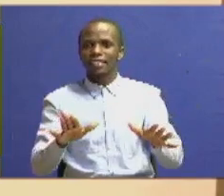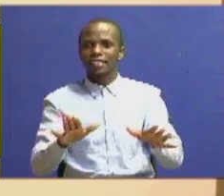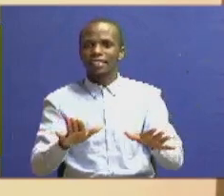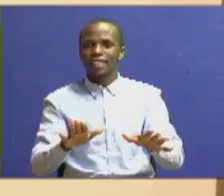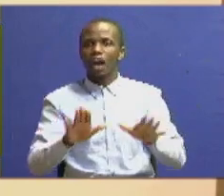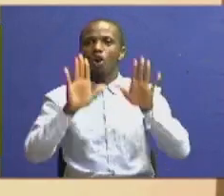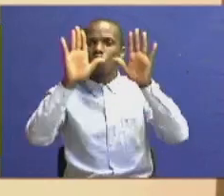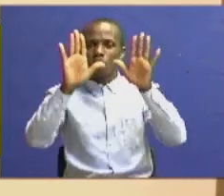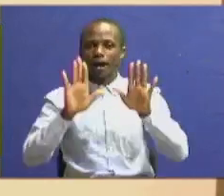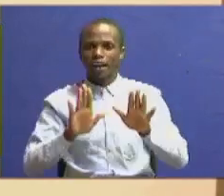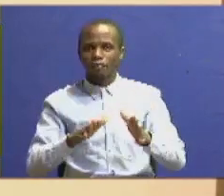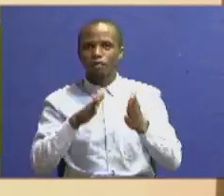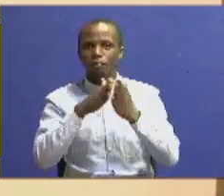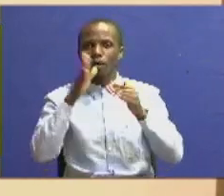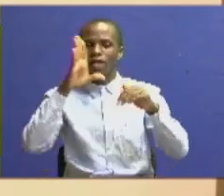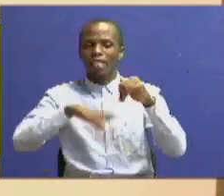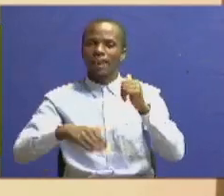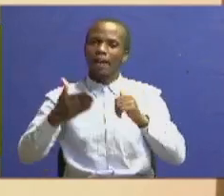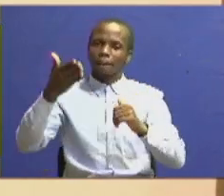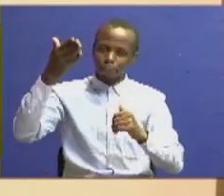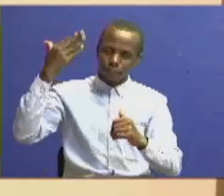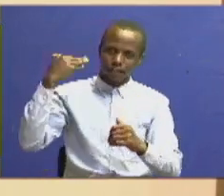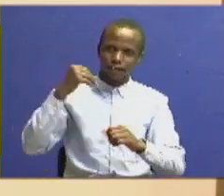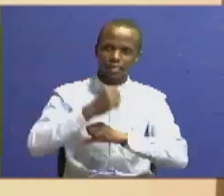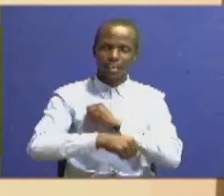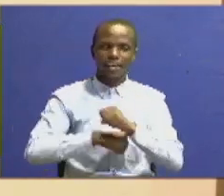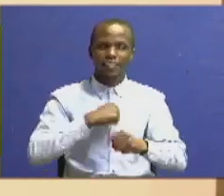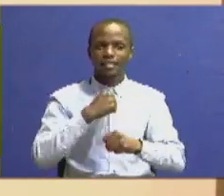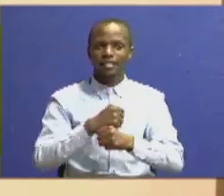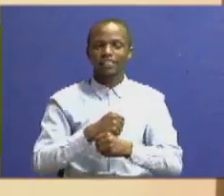the WRC Safari Rally this year.